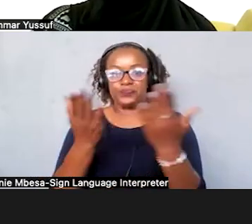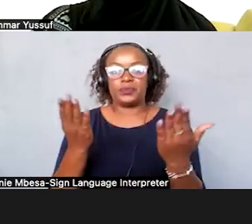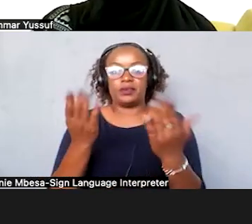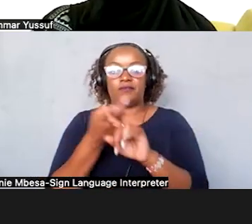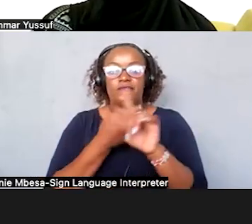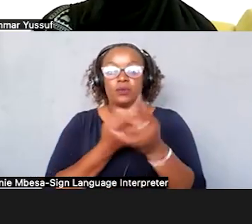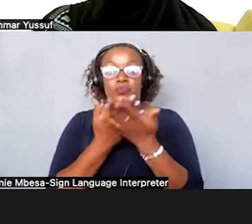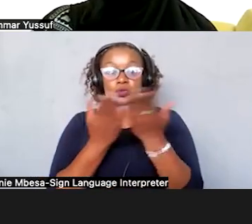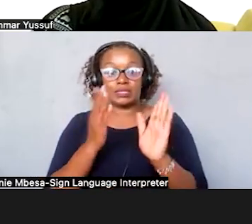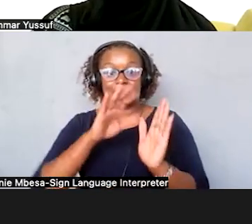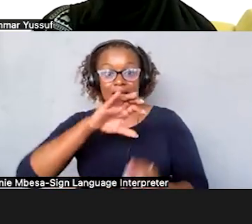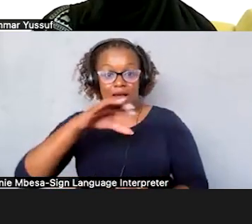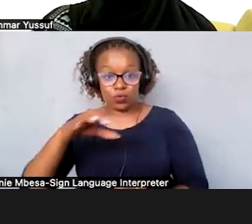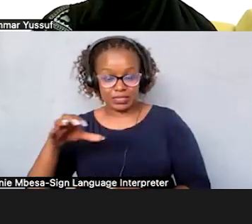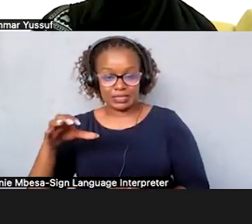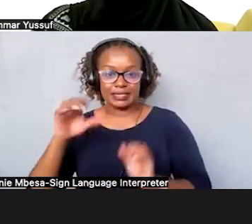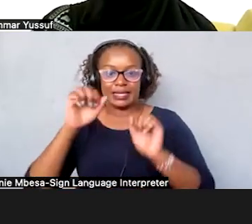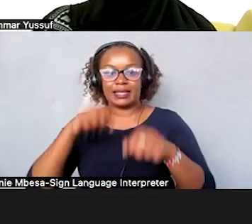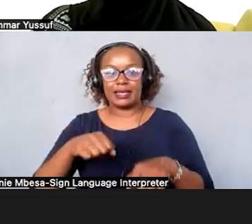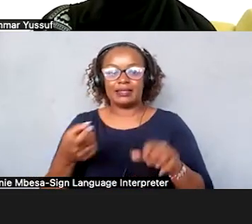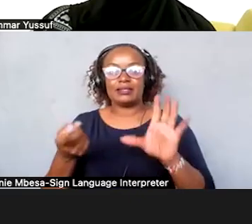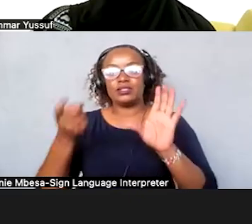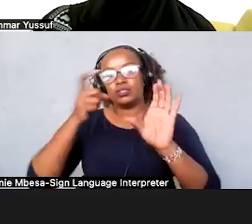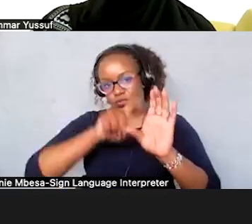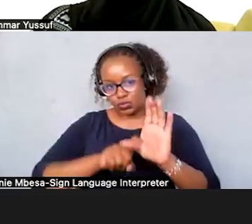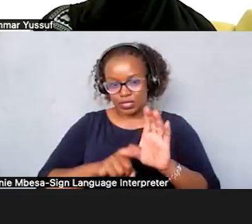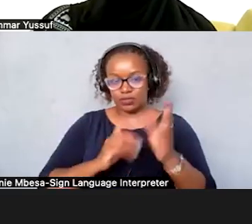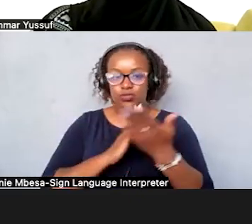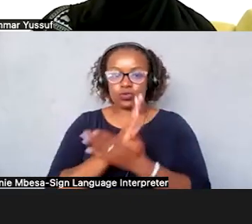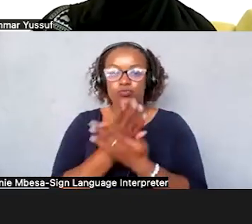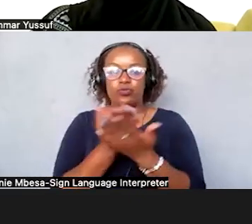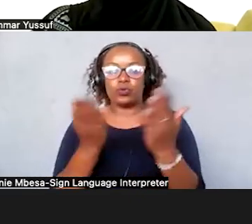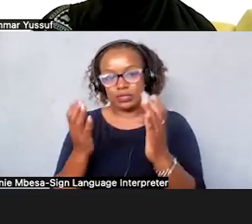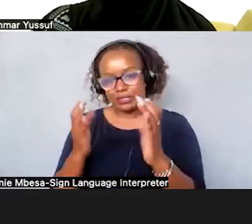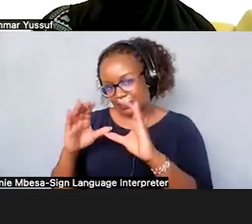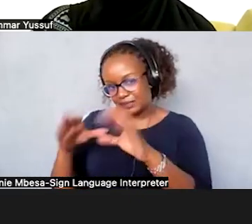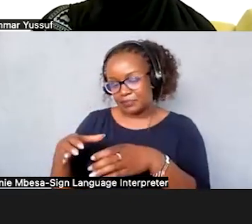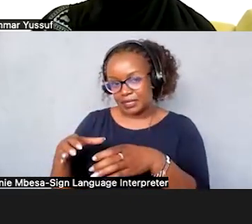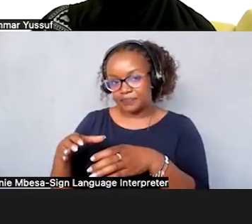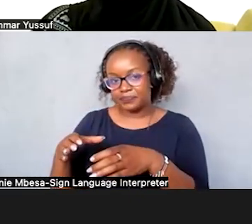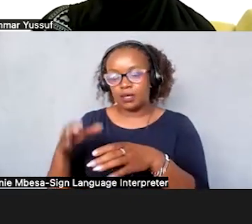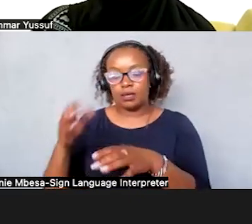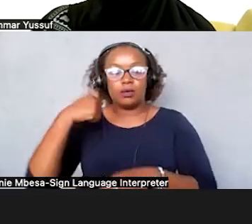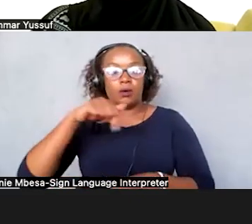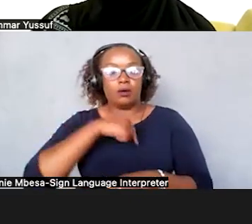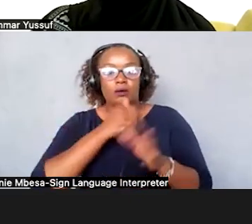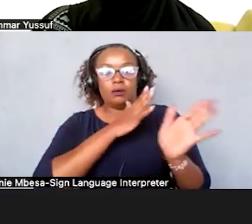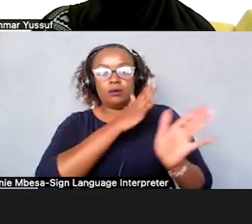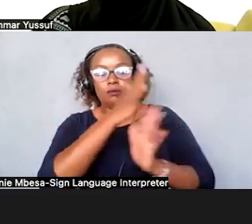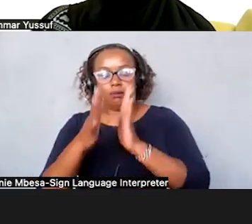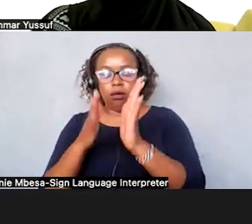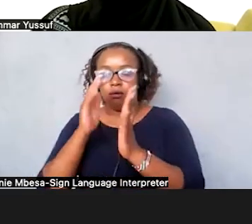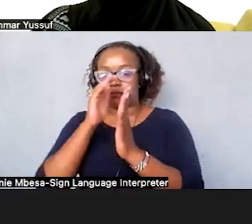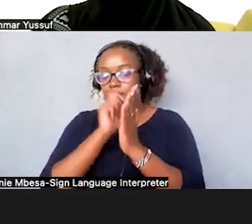they can join the network through those chapters. And we are planning to do a concept and fundraise